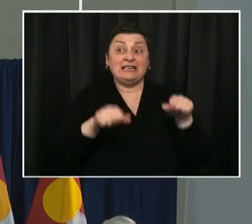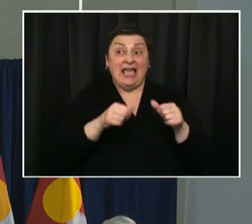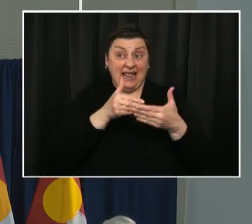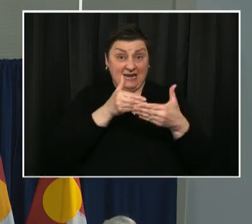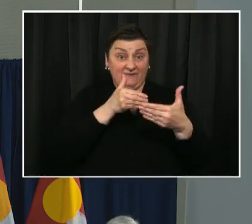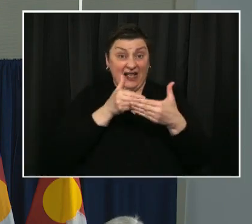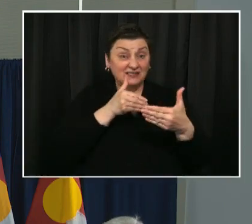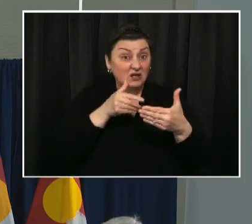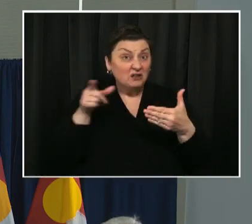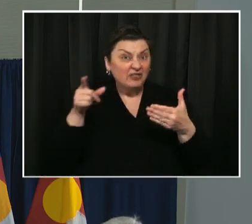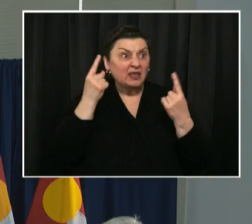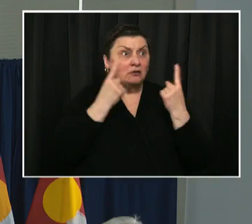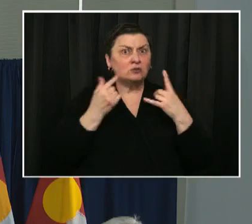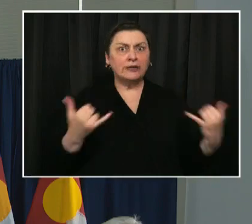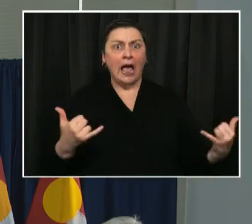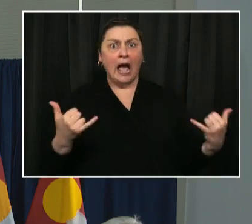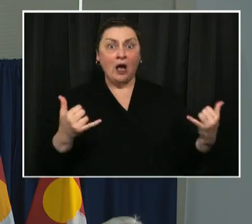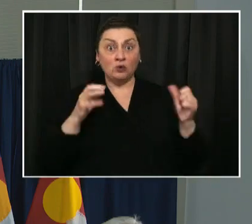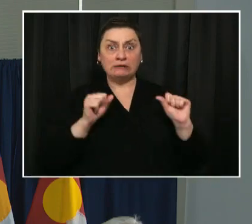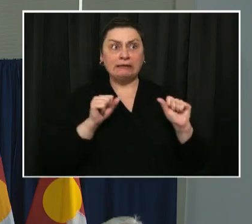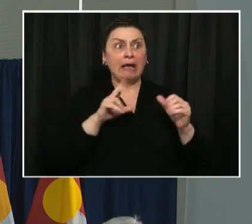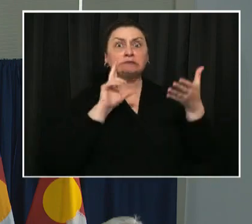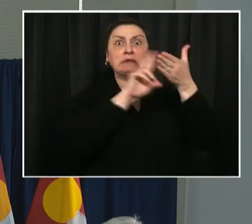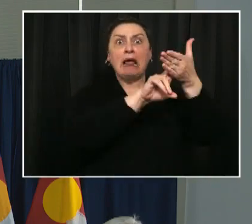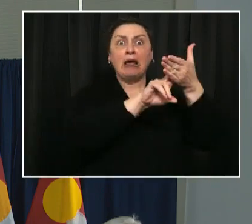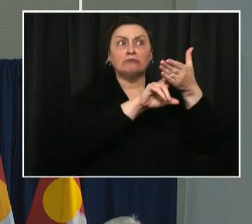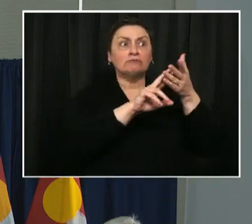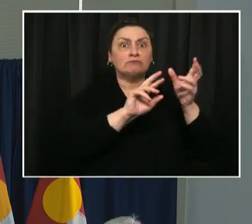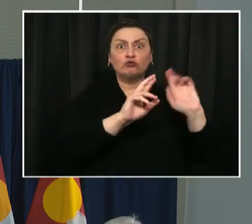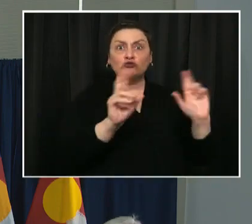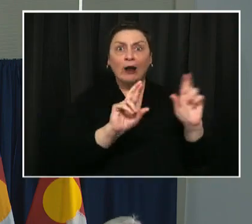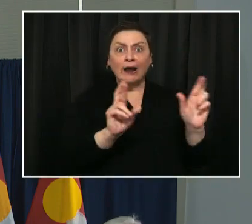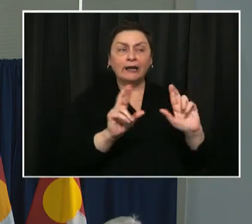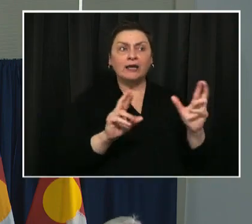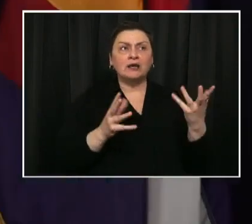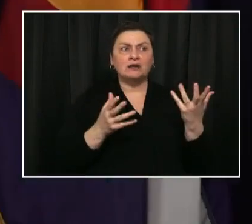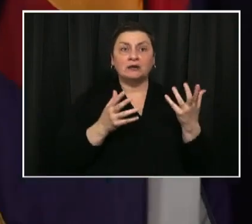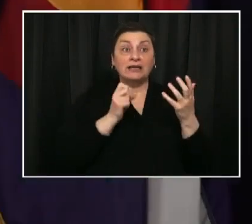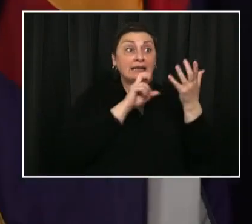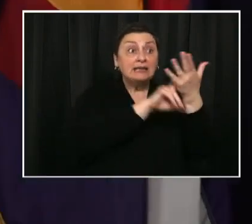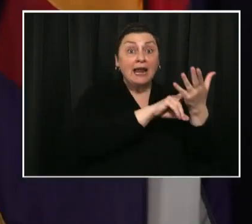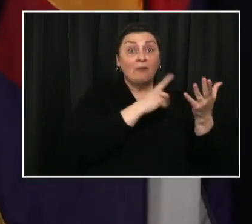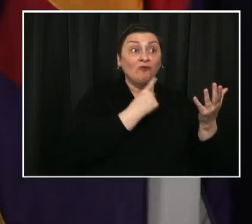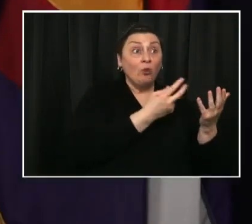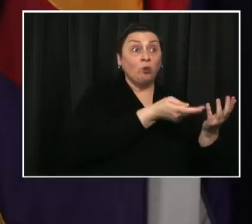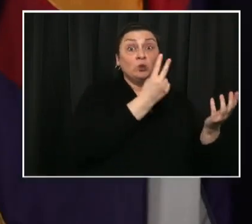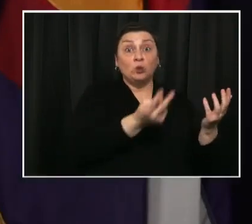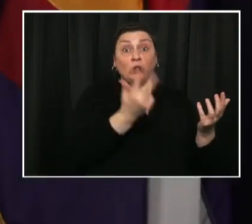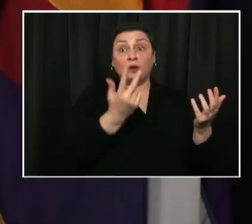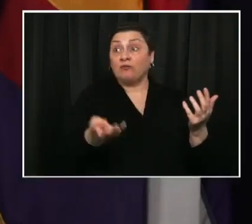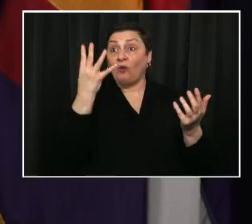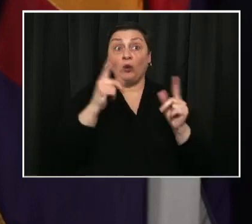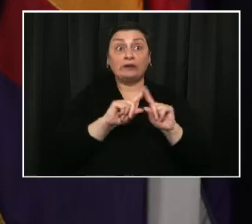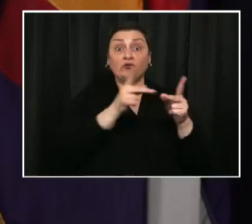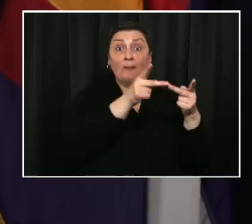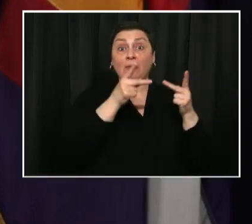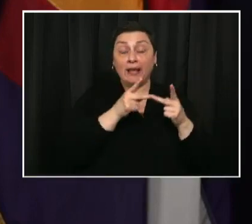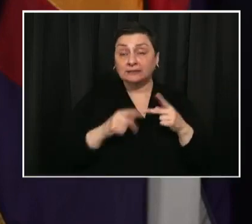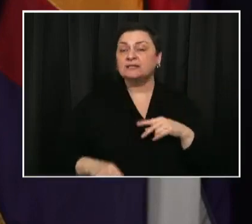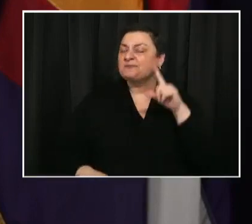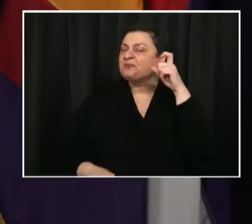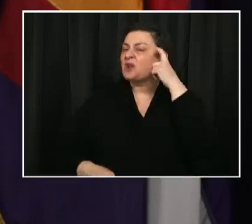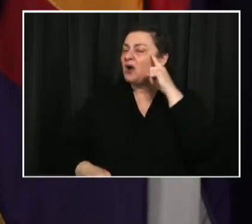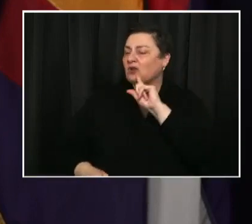anywhere they can. What's the state's advice currently in regards to signing up on multiple platforms? So we have advised our partners